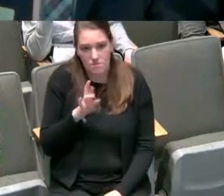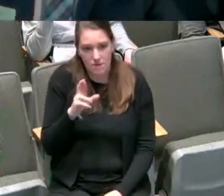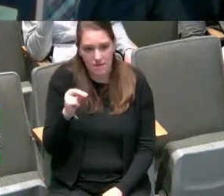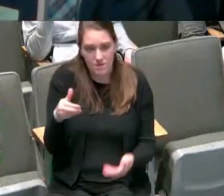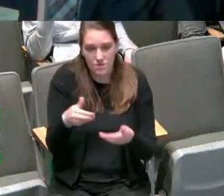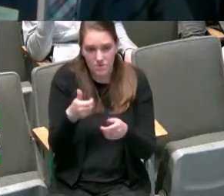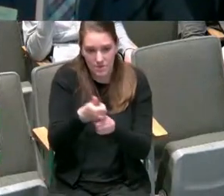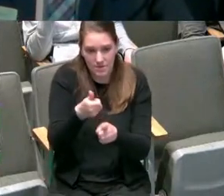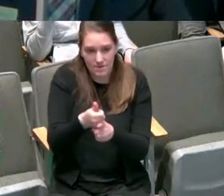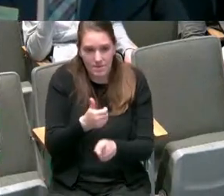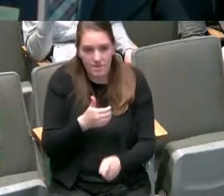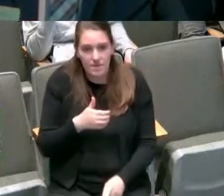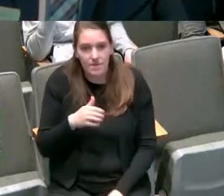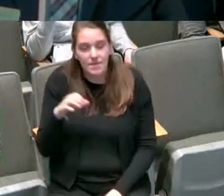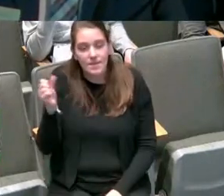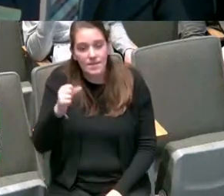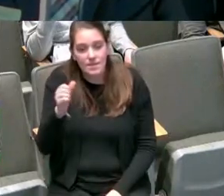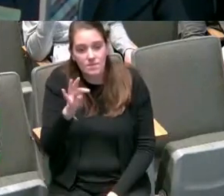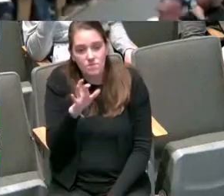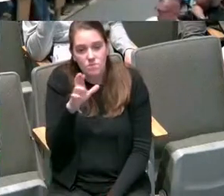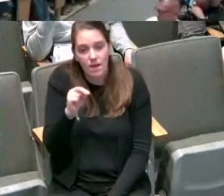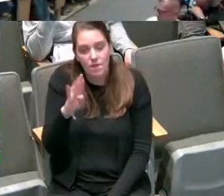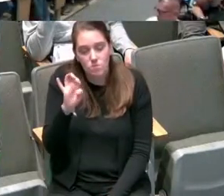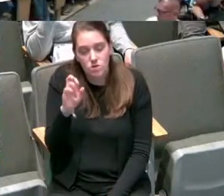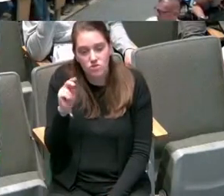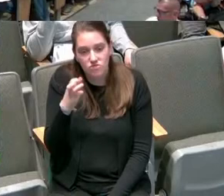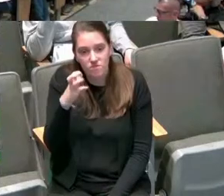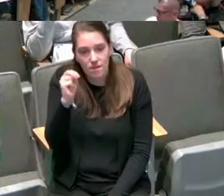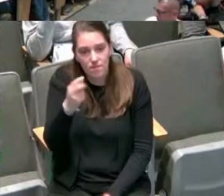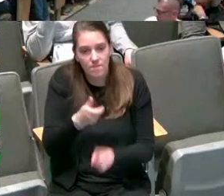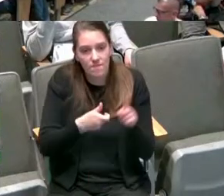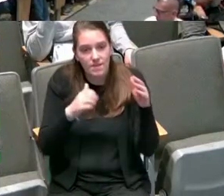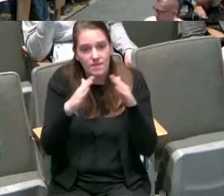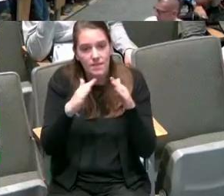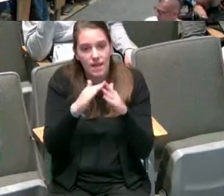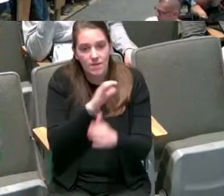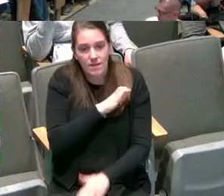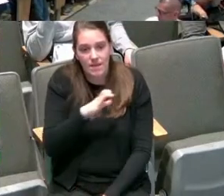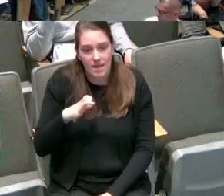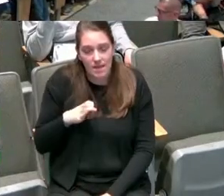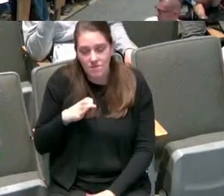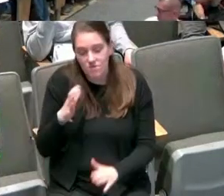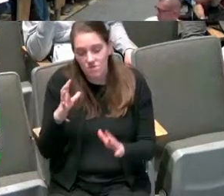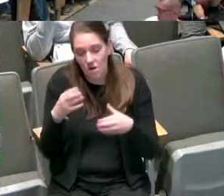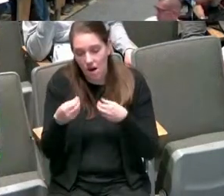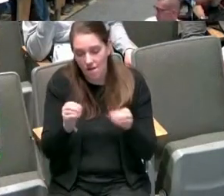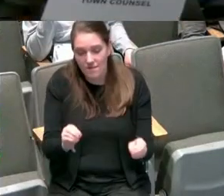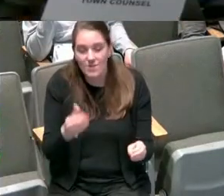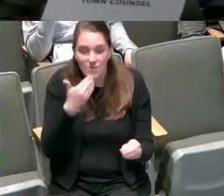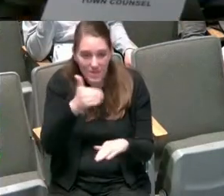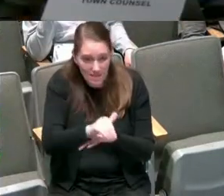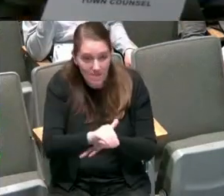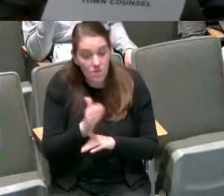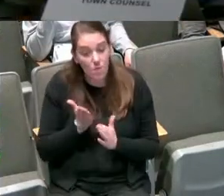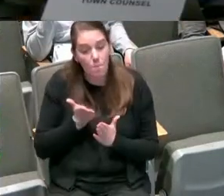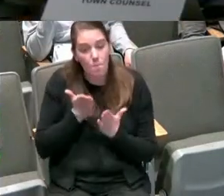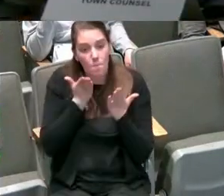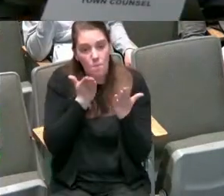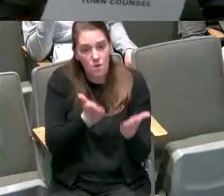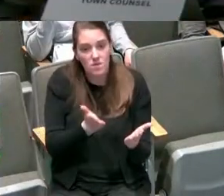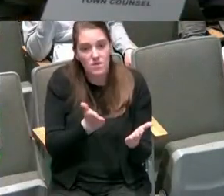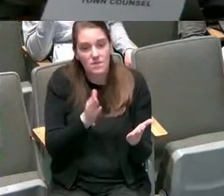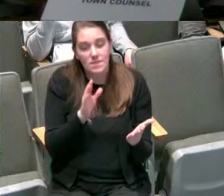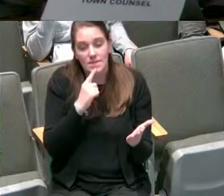introduce yourself please yes uh Brian Bertram uh from town council's office uh good evening so the motion itself is just by gift